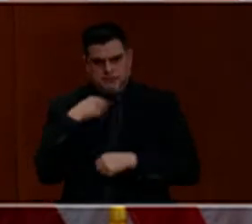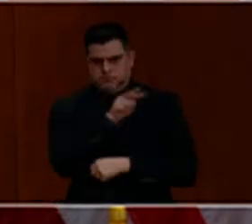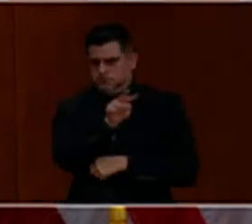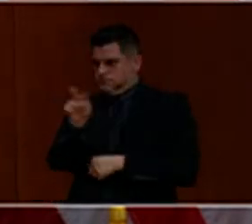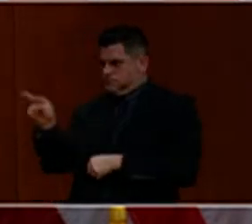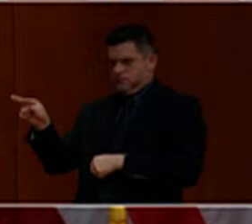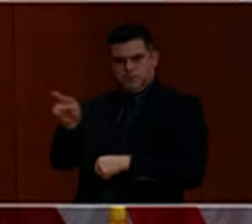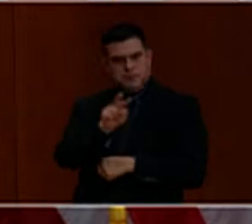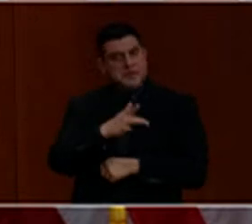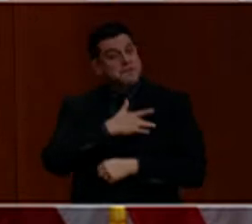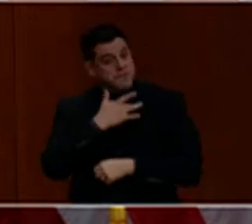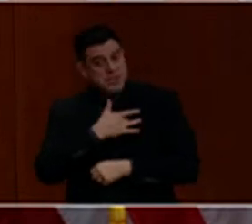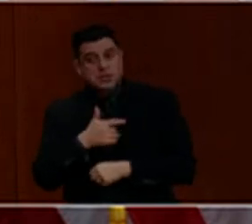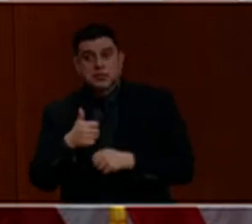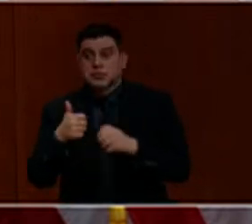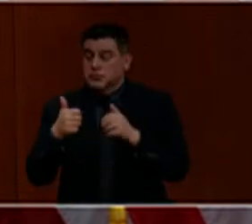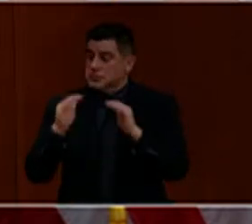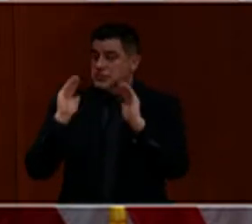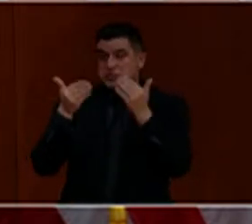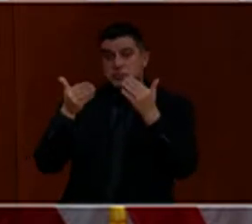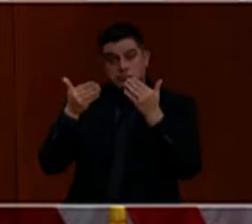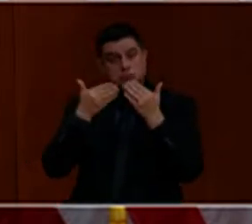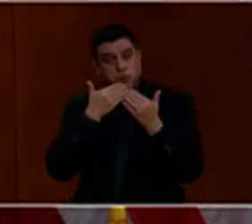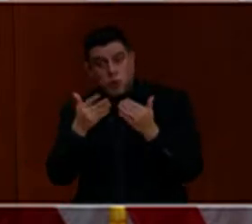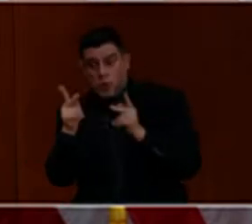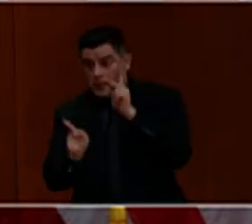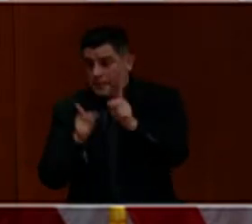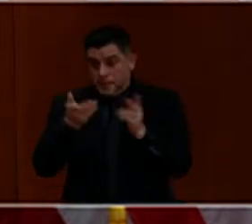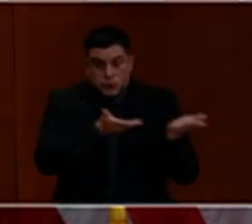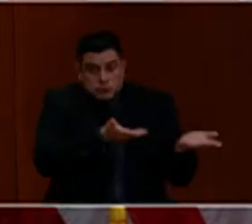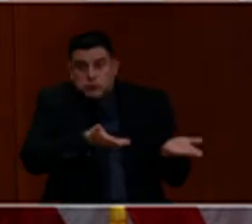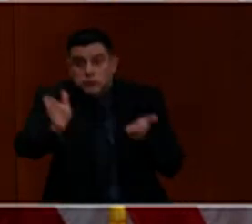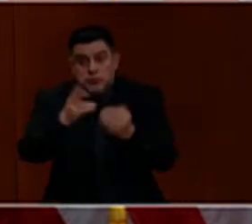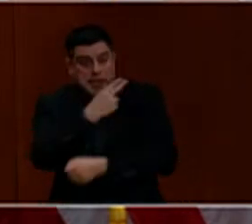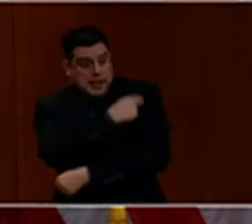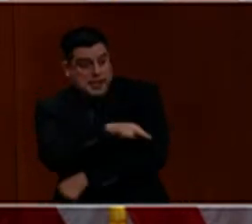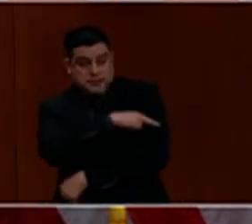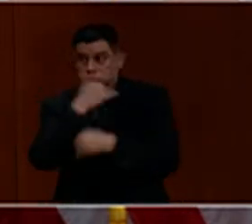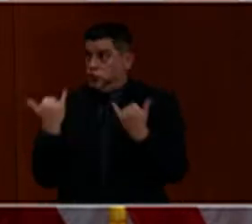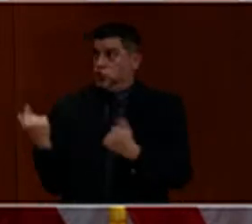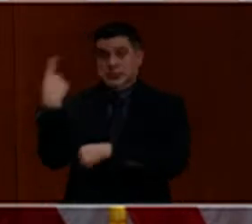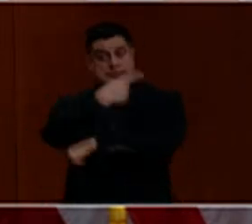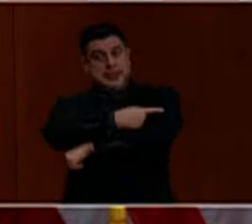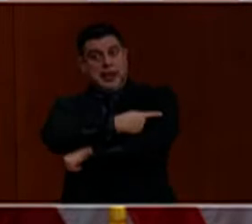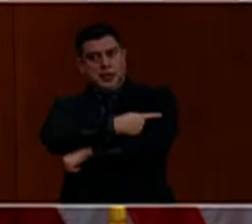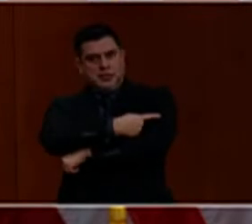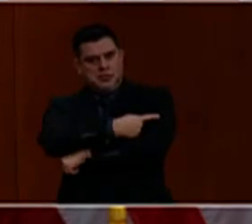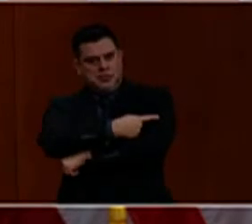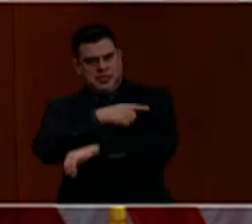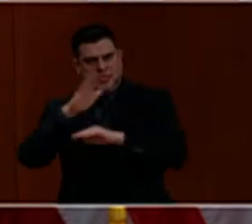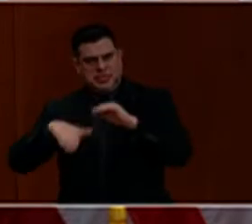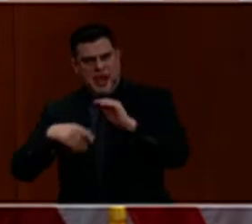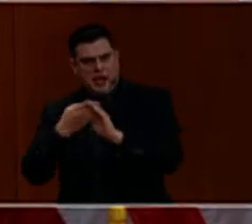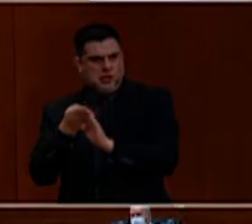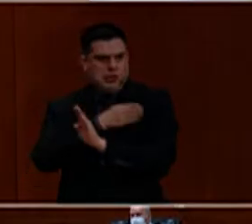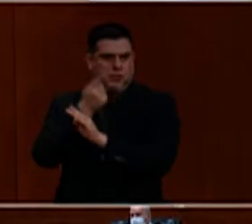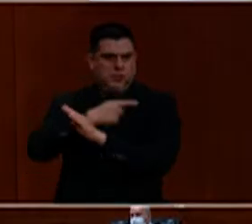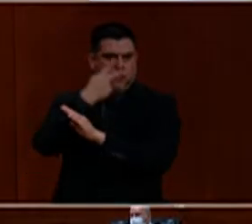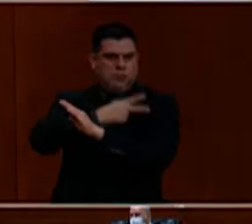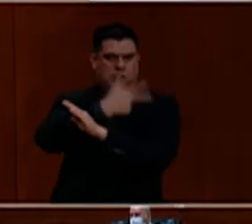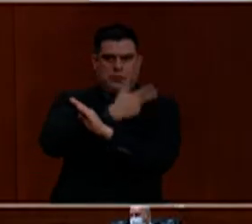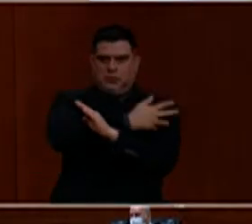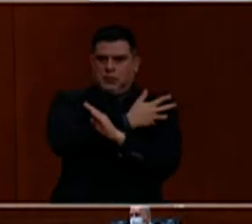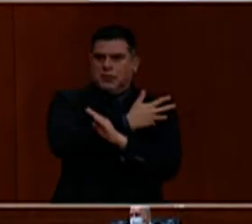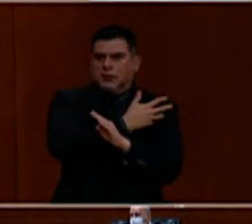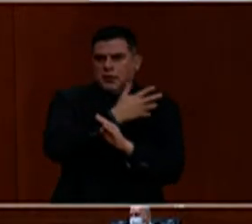folks hospitalized today than we would have 4 or 5 months ago, because I think people are learning more about it every day.